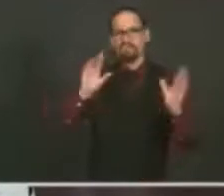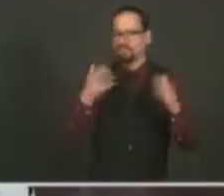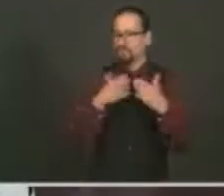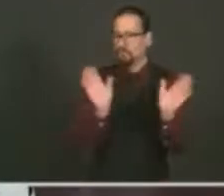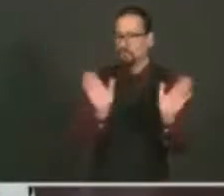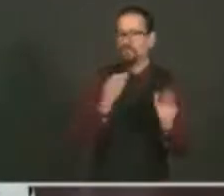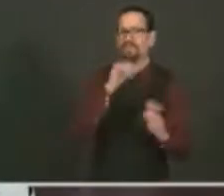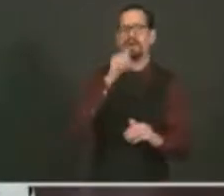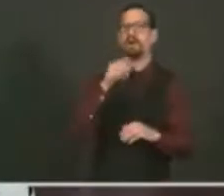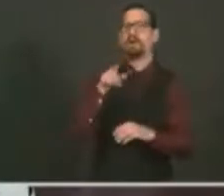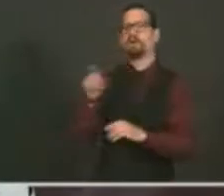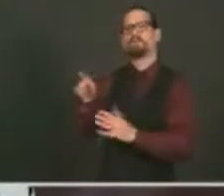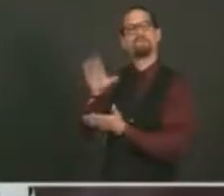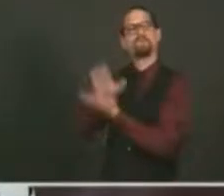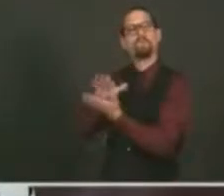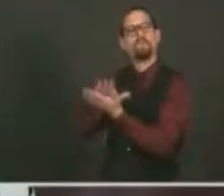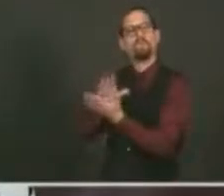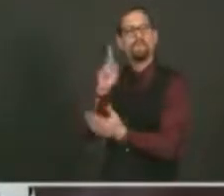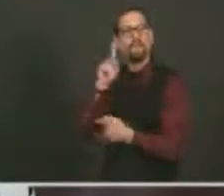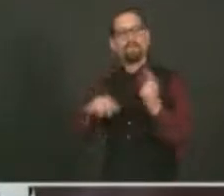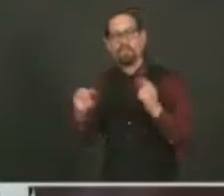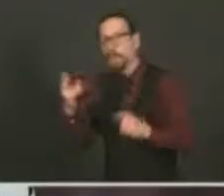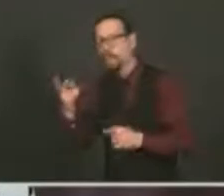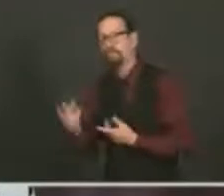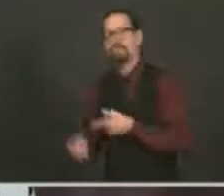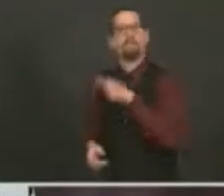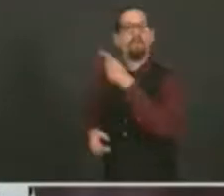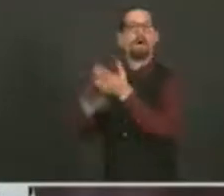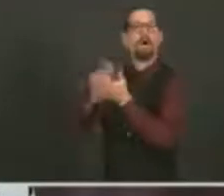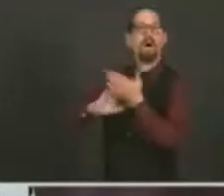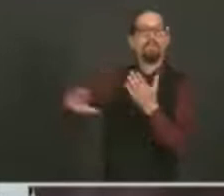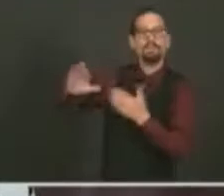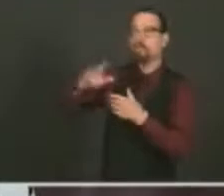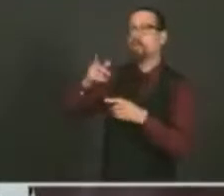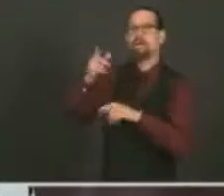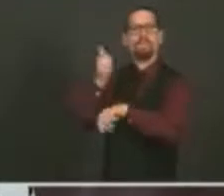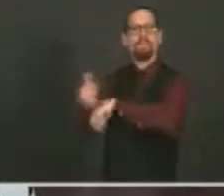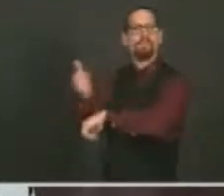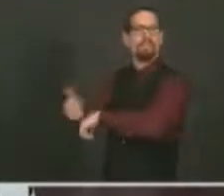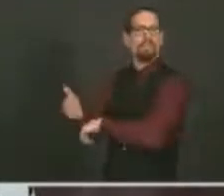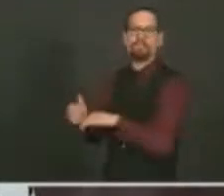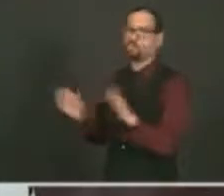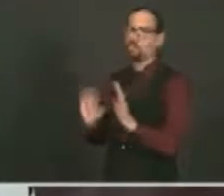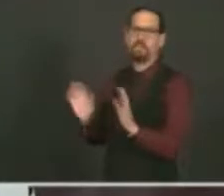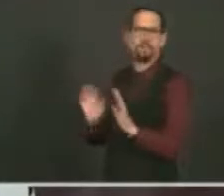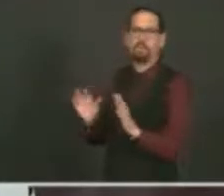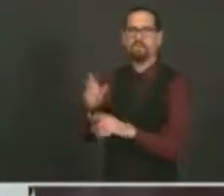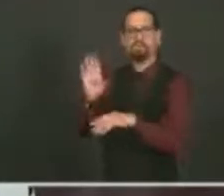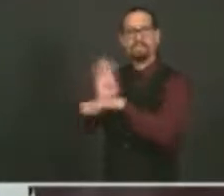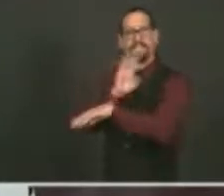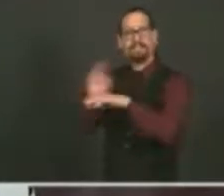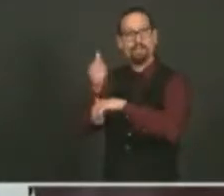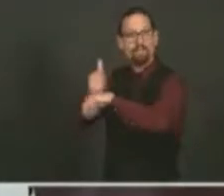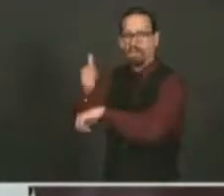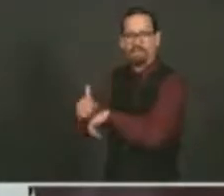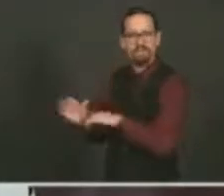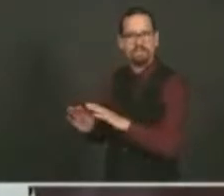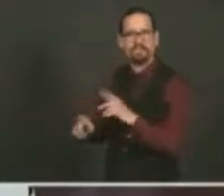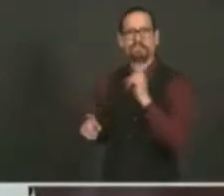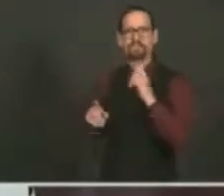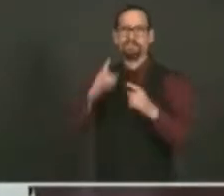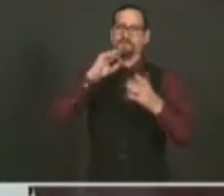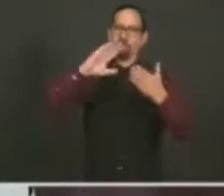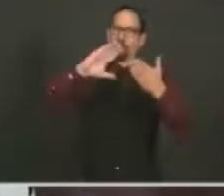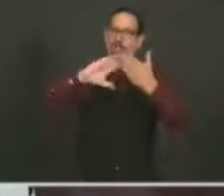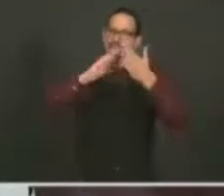in the congregate care. We need to act now about the community spread that we're highlighting. In